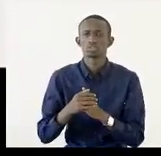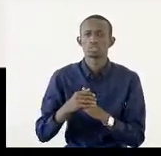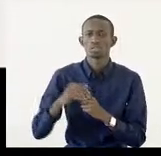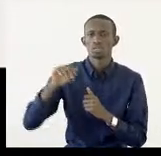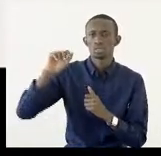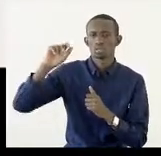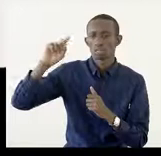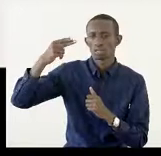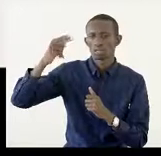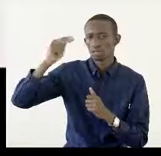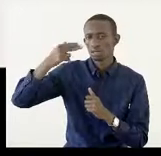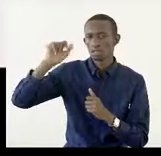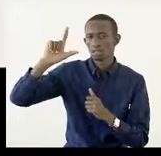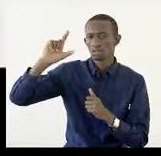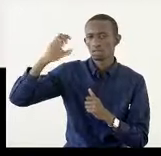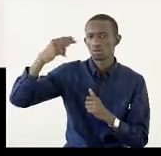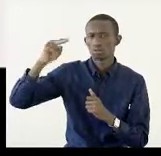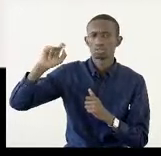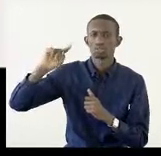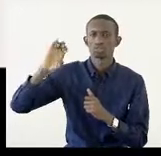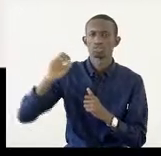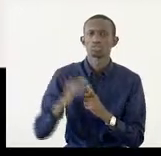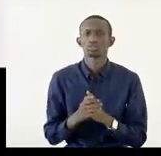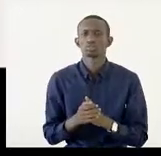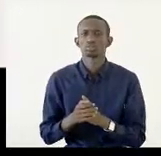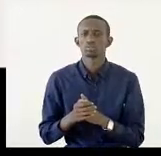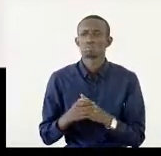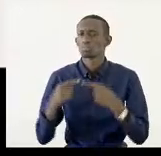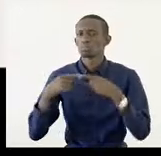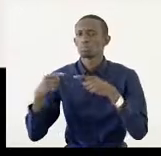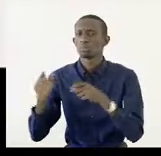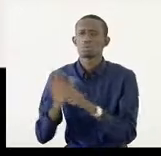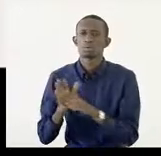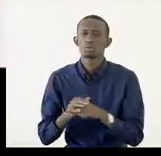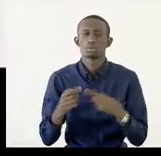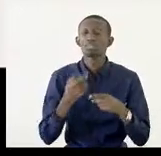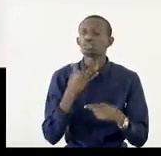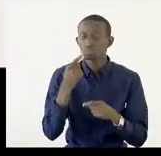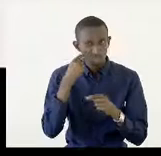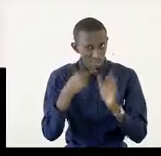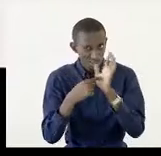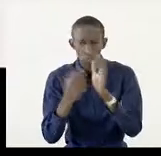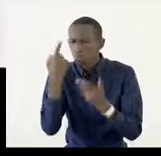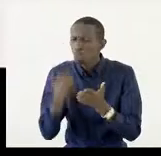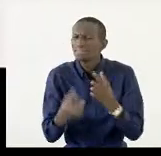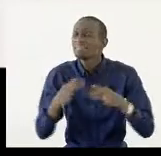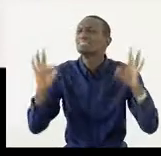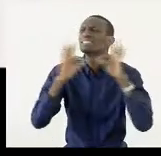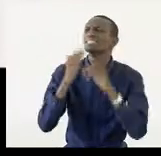at some of these reactions. But what is very important under these electrophilic substitution